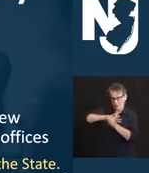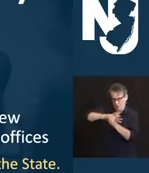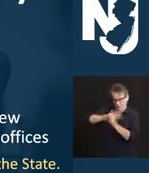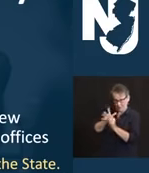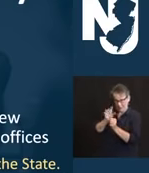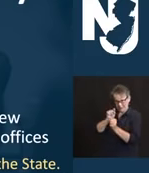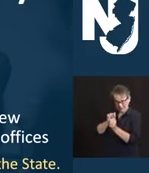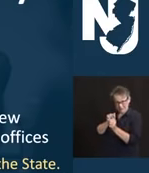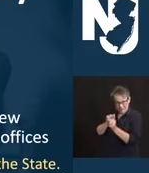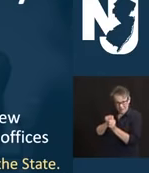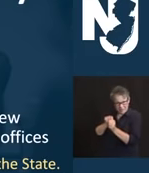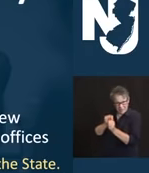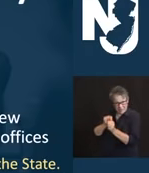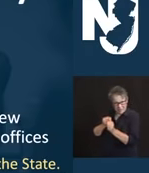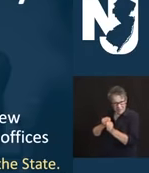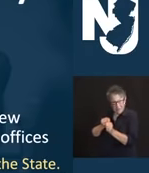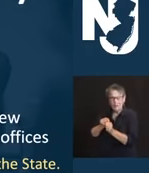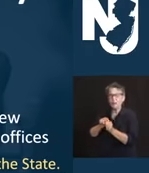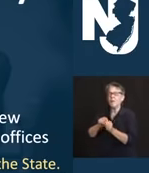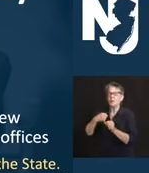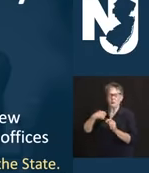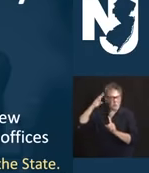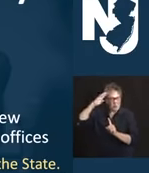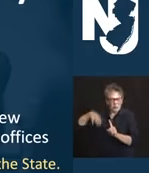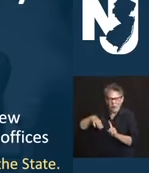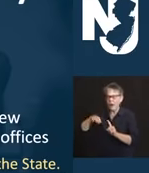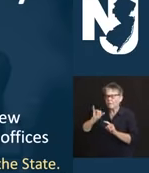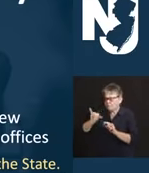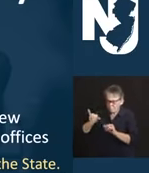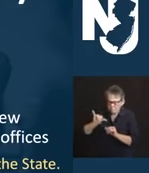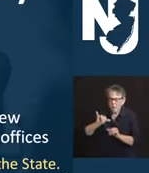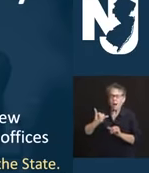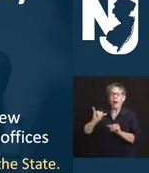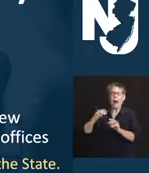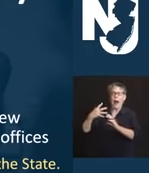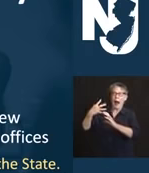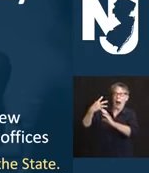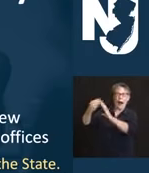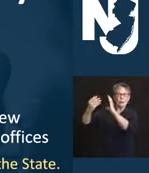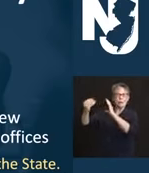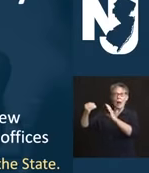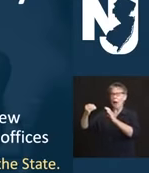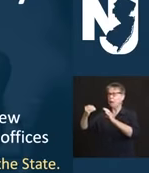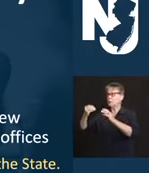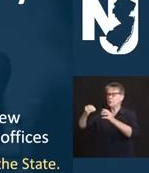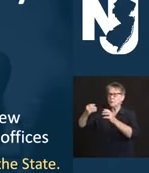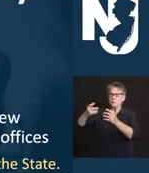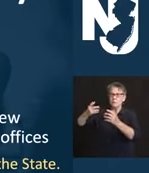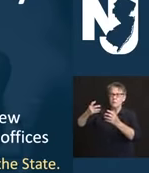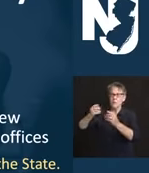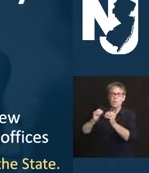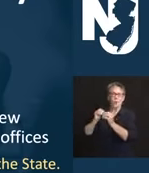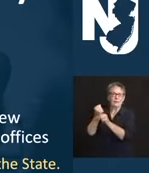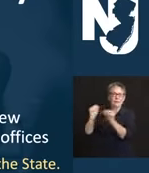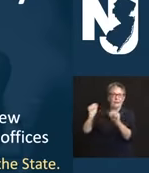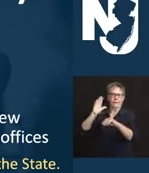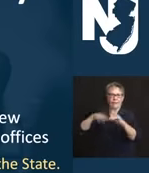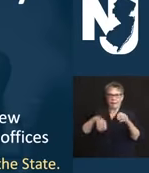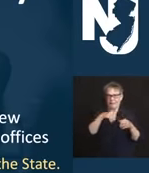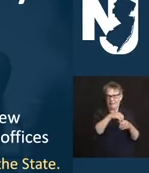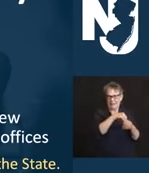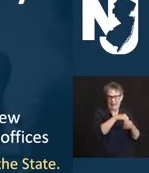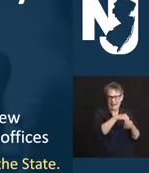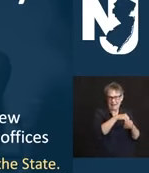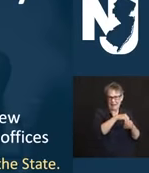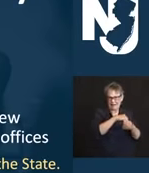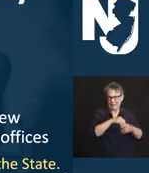indoor environments. And secondly, wearing a face covering is safer than not wearing a face covering.